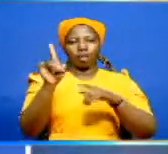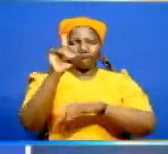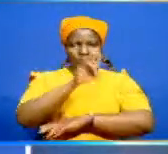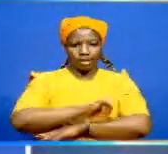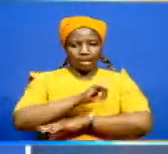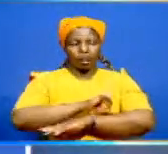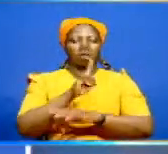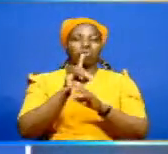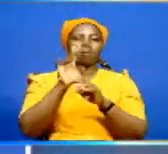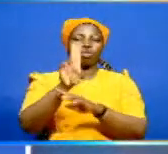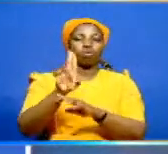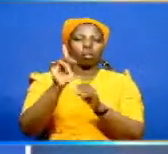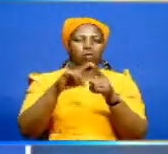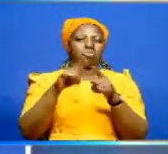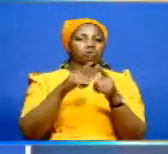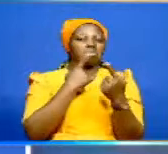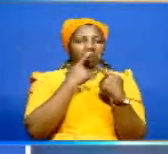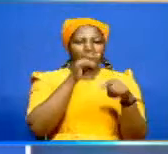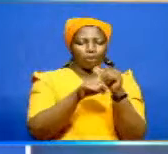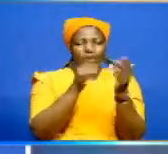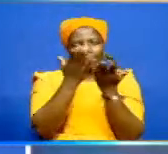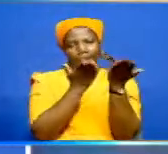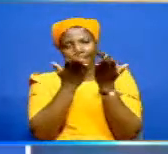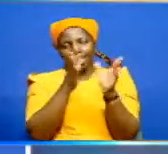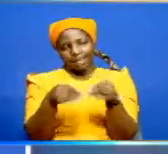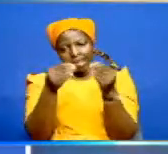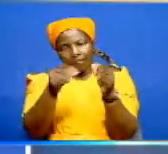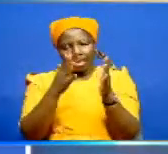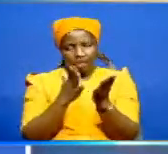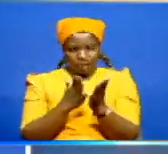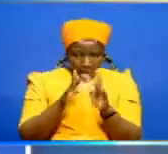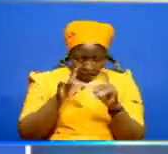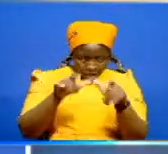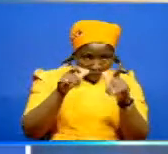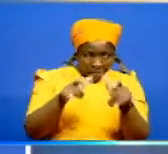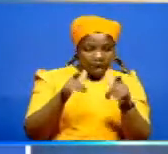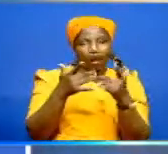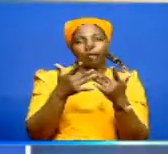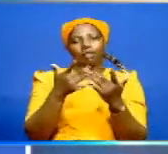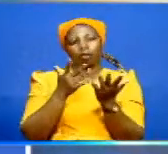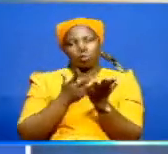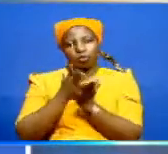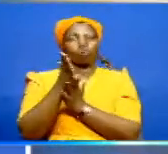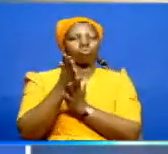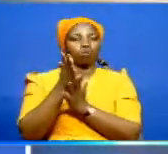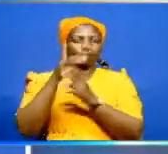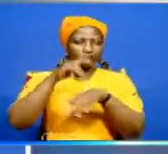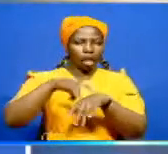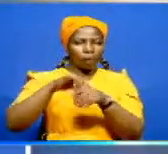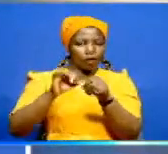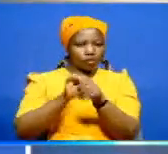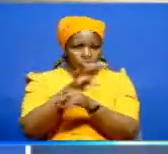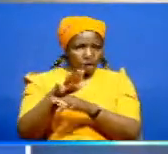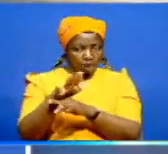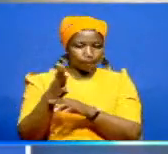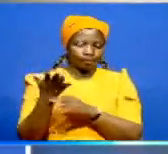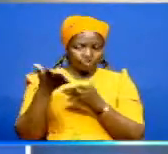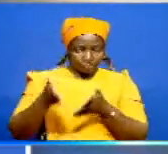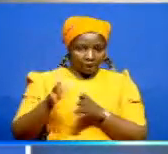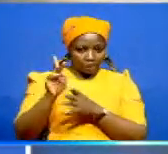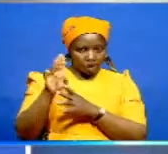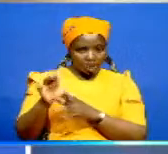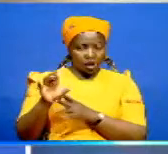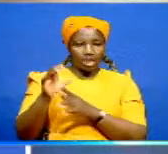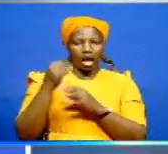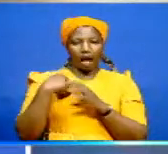rendered by the radio medium throughout the COVID-19 crisis. Back home, the Kenya Broadcasting Corporation has marked the World Radio Day